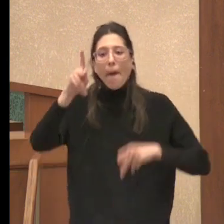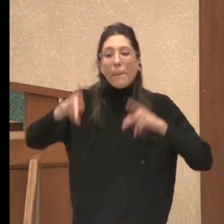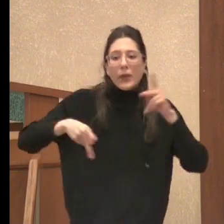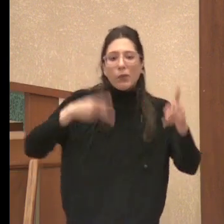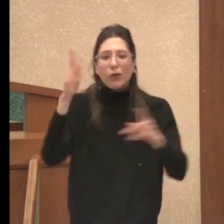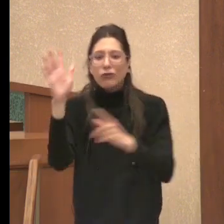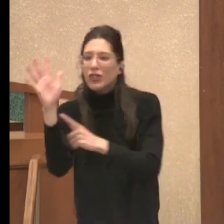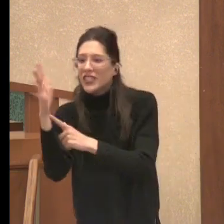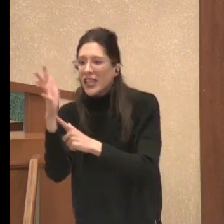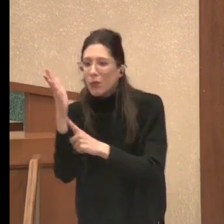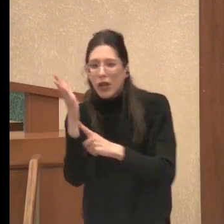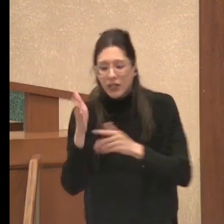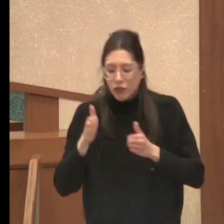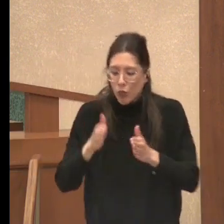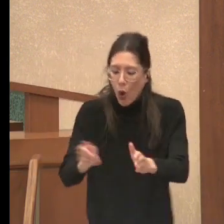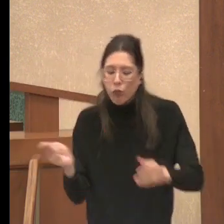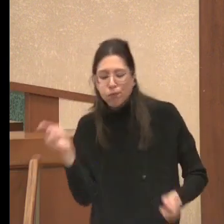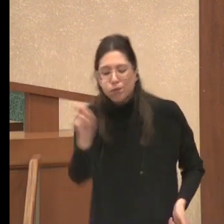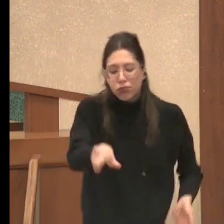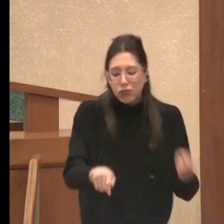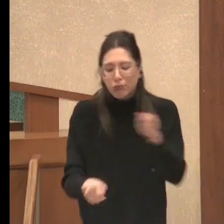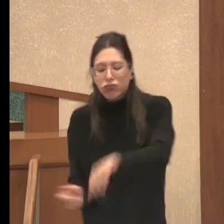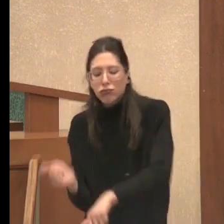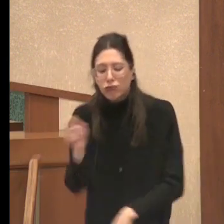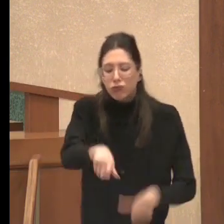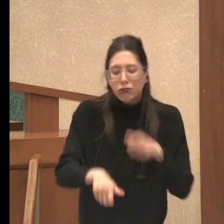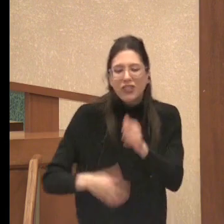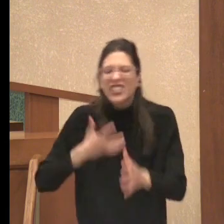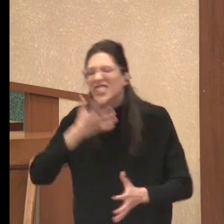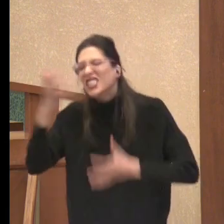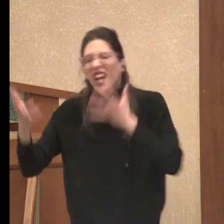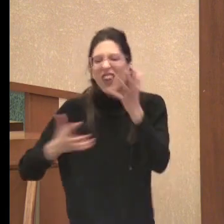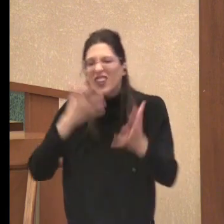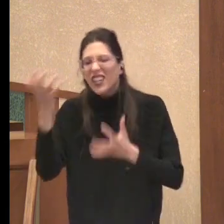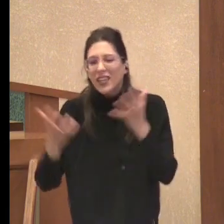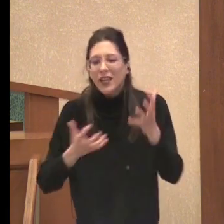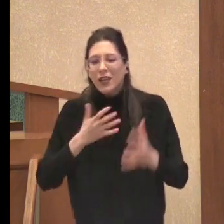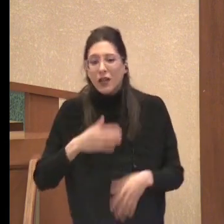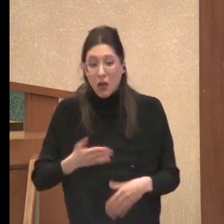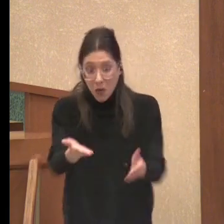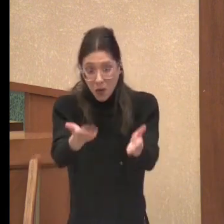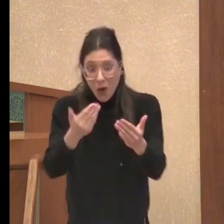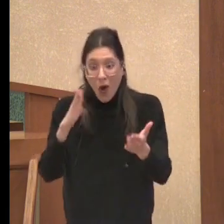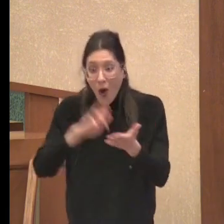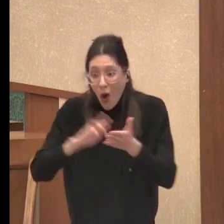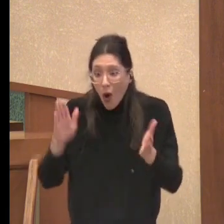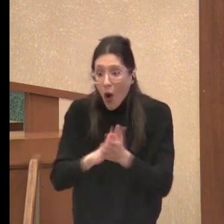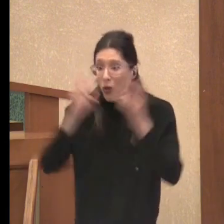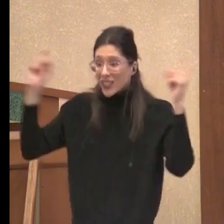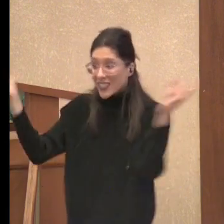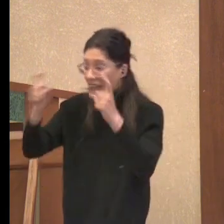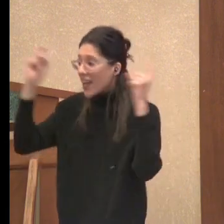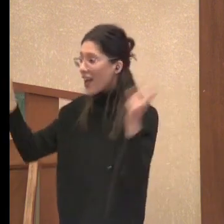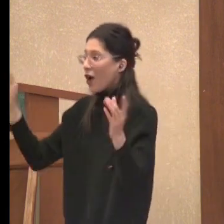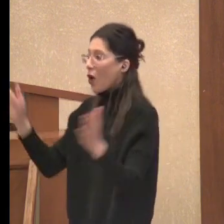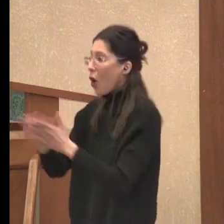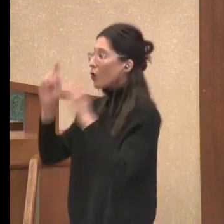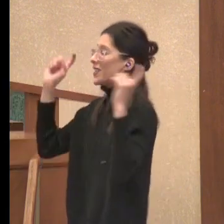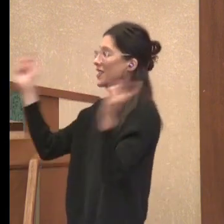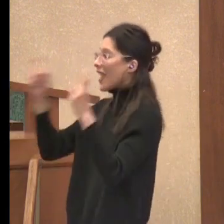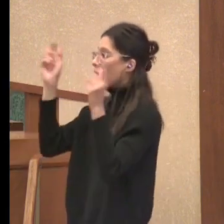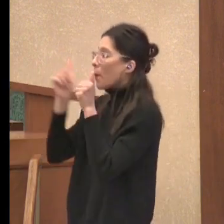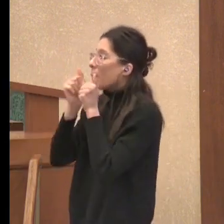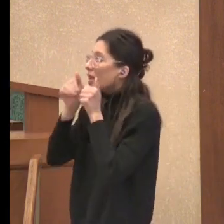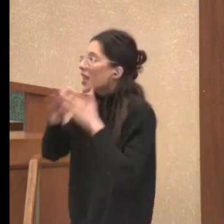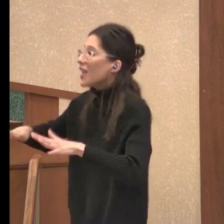leafy green carpet for Jesus, shouting, let's shout it together, Hosanna, blessed is the one